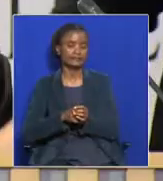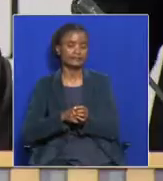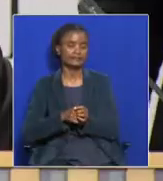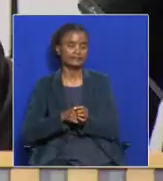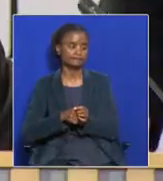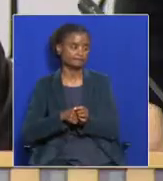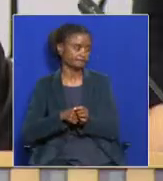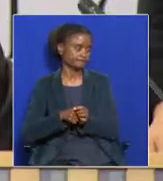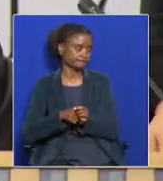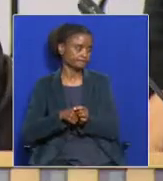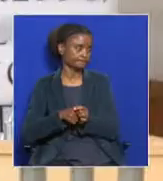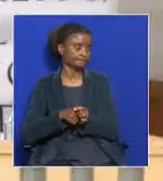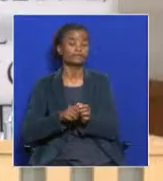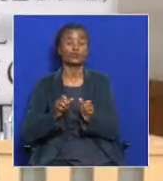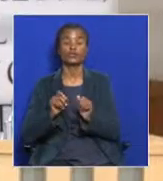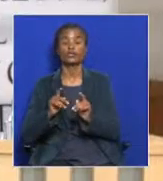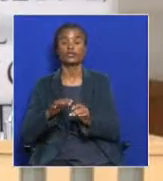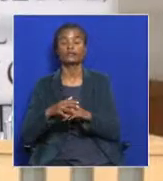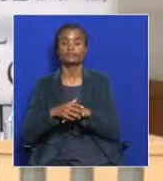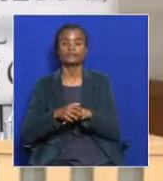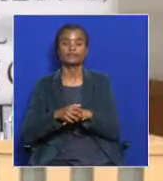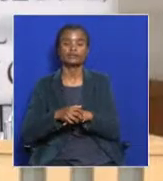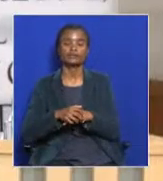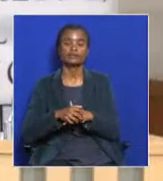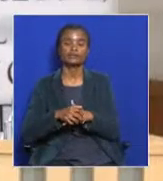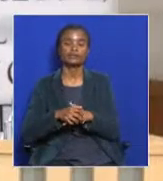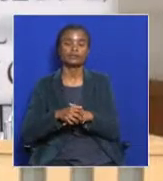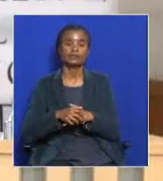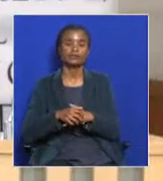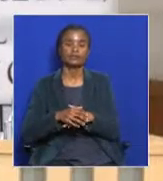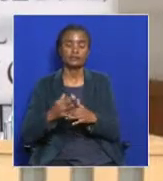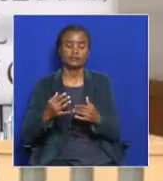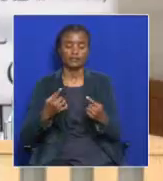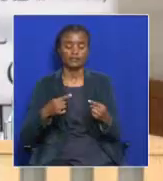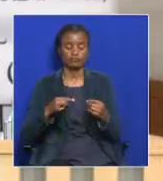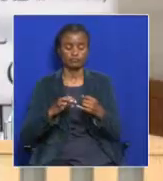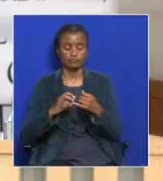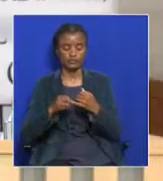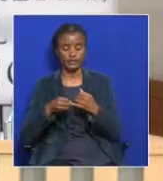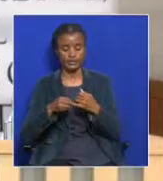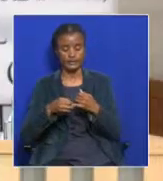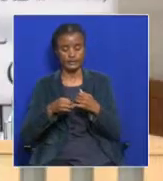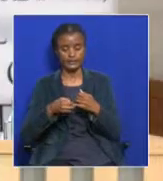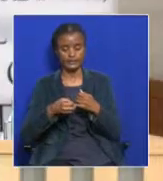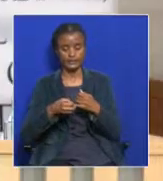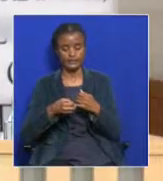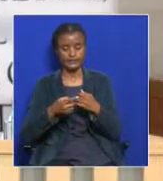okay, we are trying to get to, let me get the rank right.